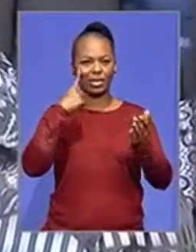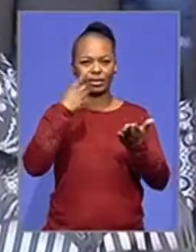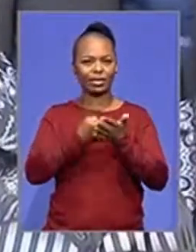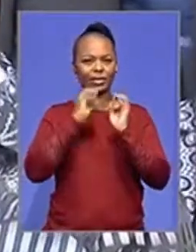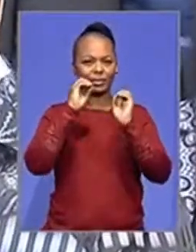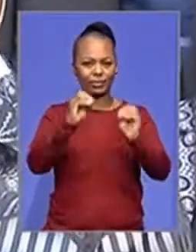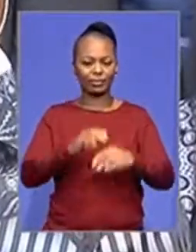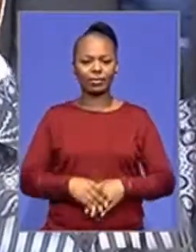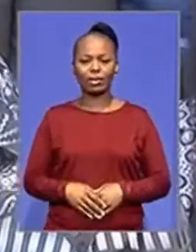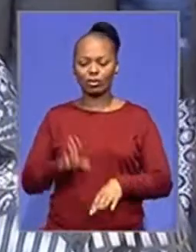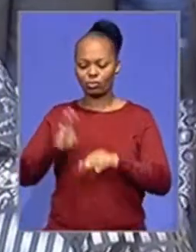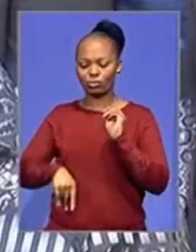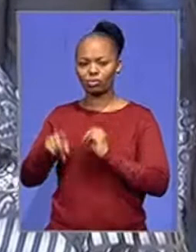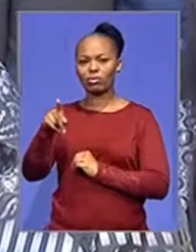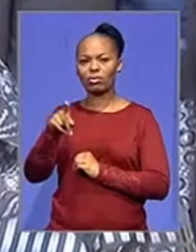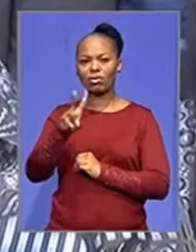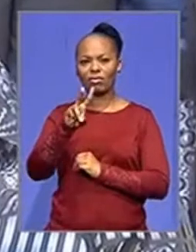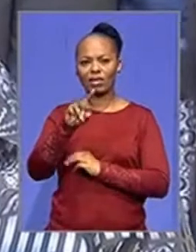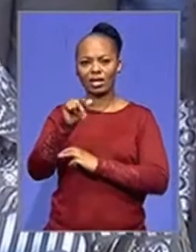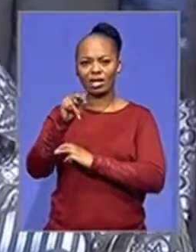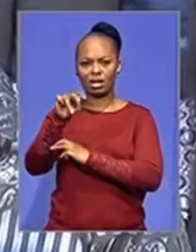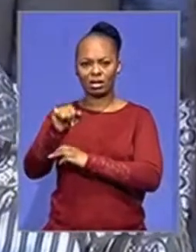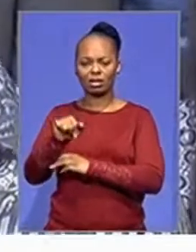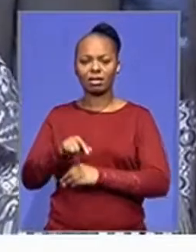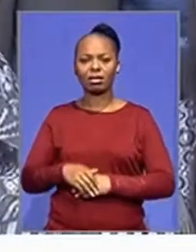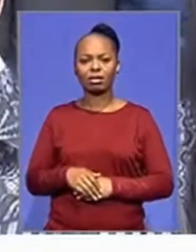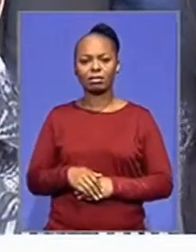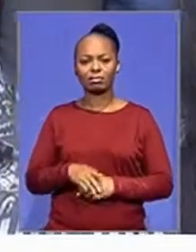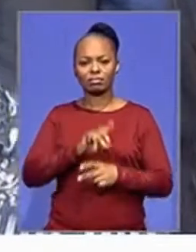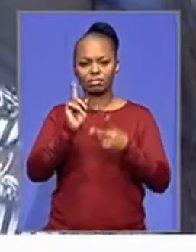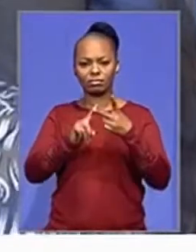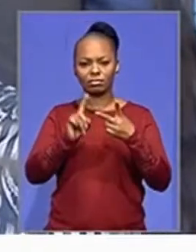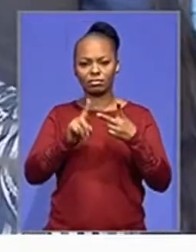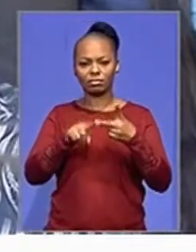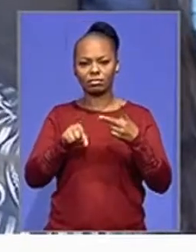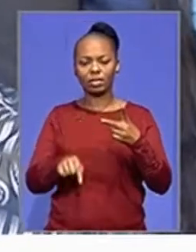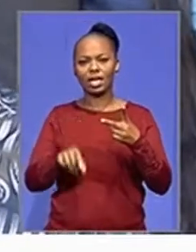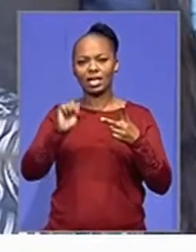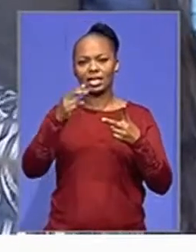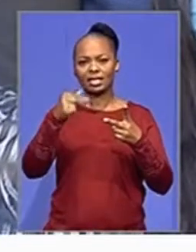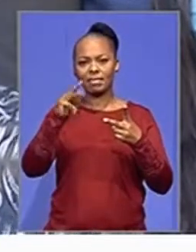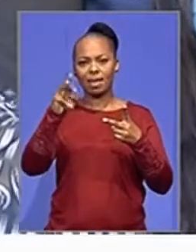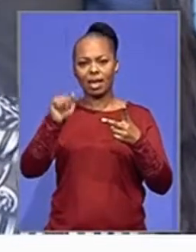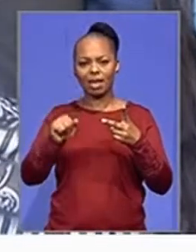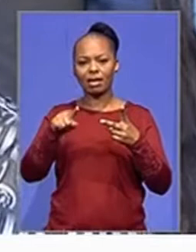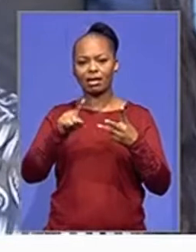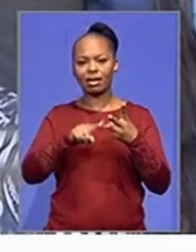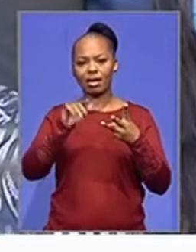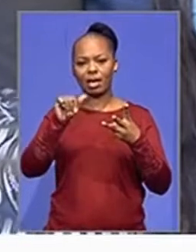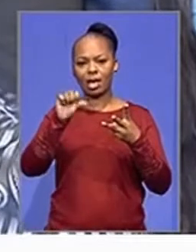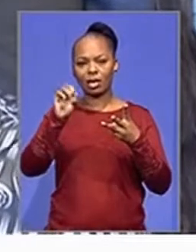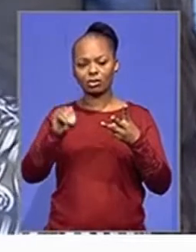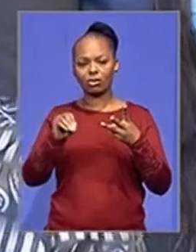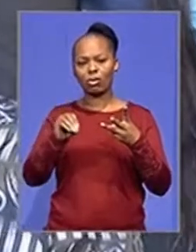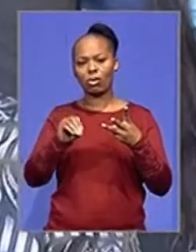sue Vanara as the first person. We want to sue Phindela, qeto,